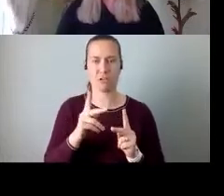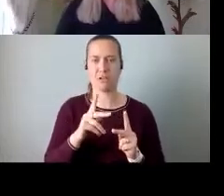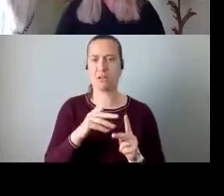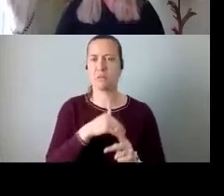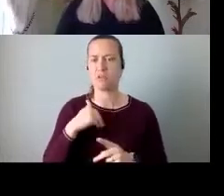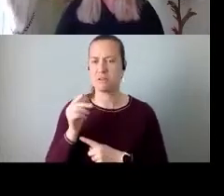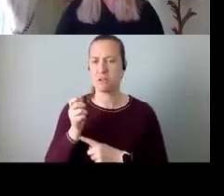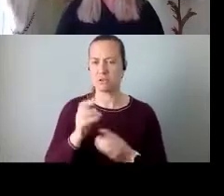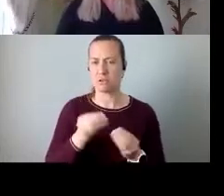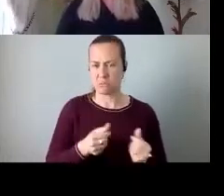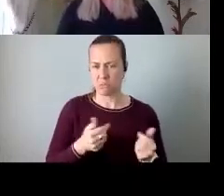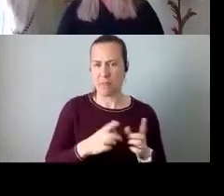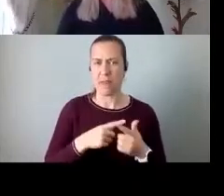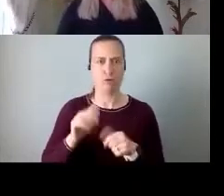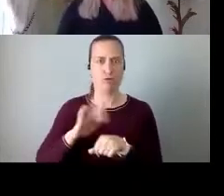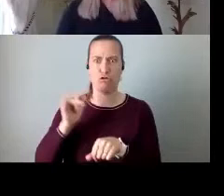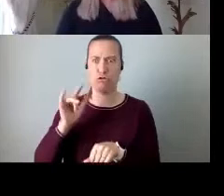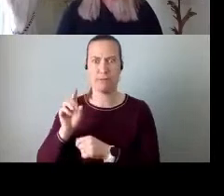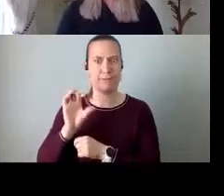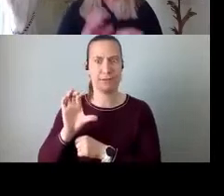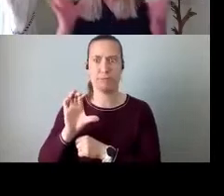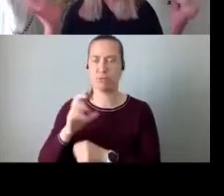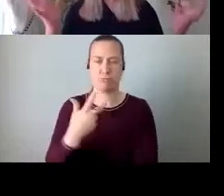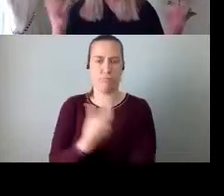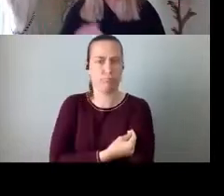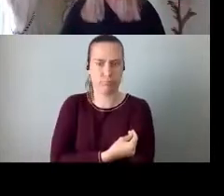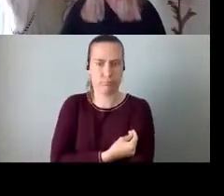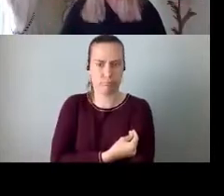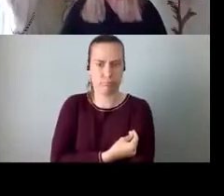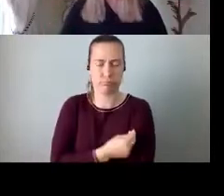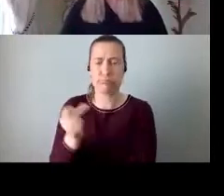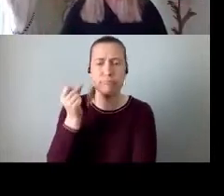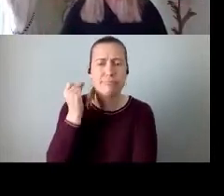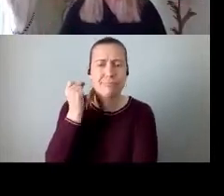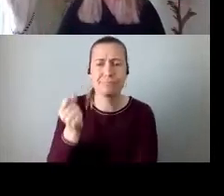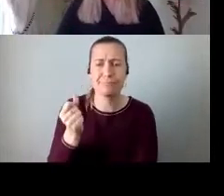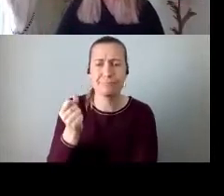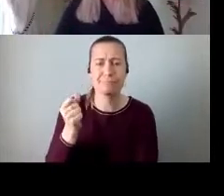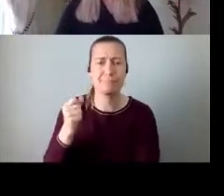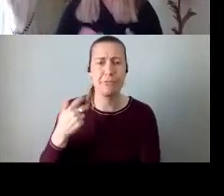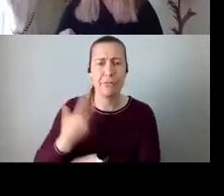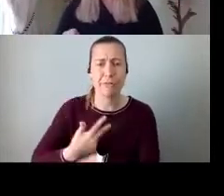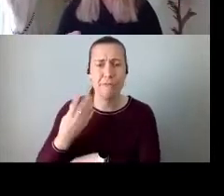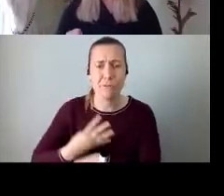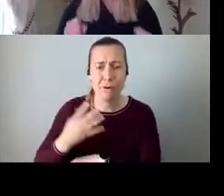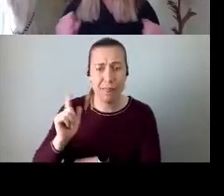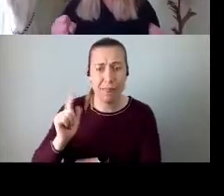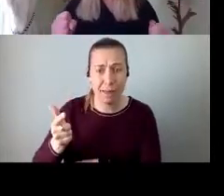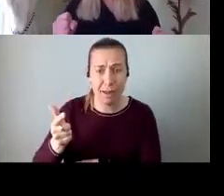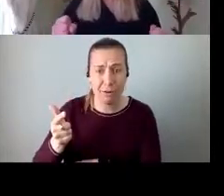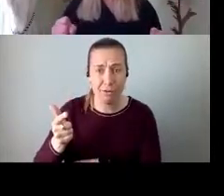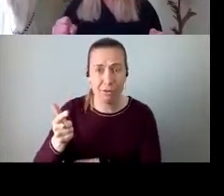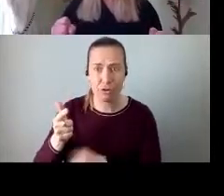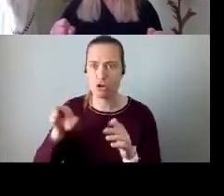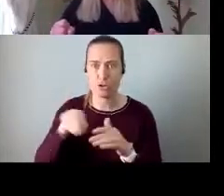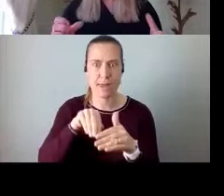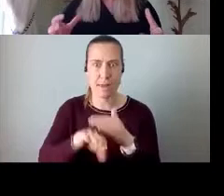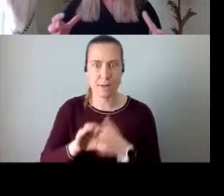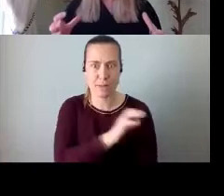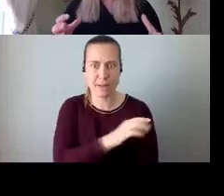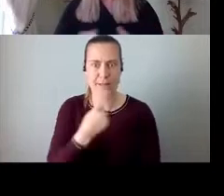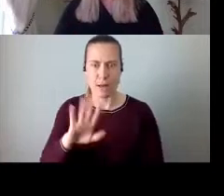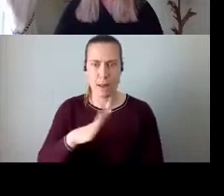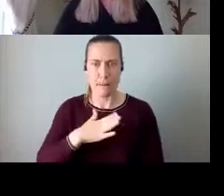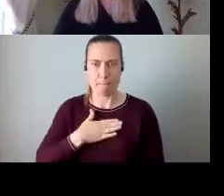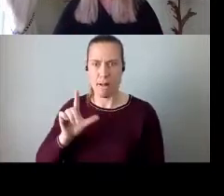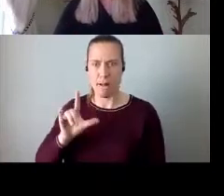December. And immediately, I don't know, 3 or 4 days later, she's in clinic saying, my lymph nodes are enlarged. My